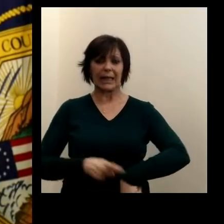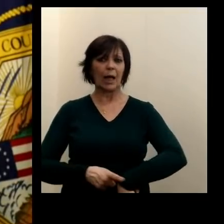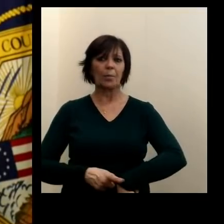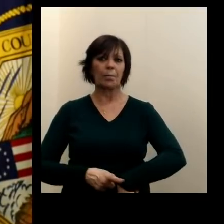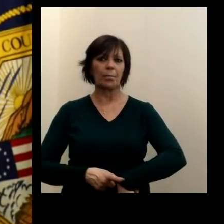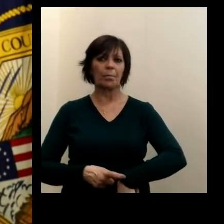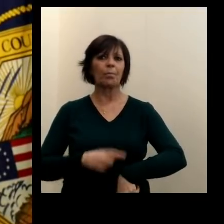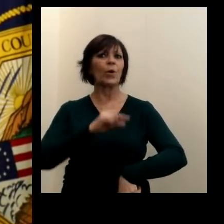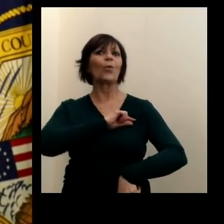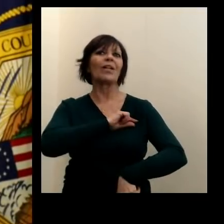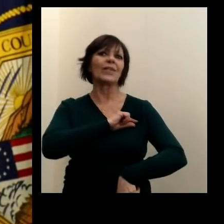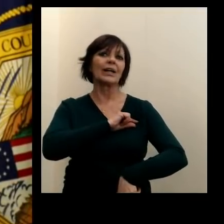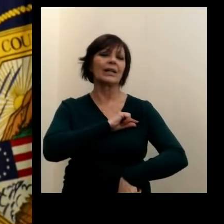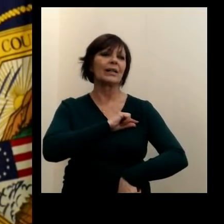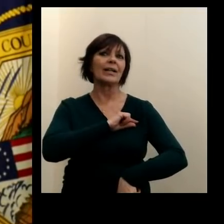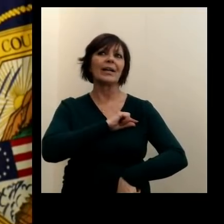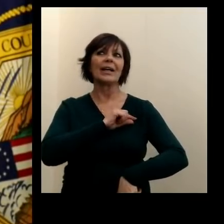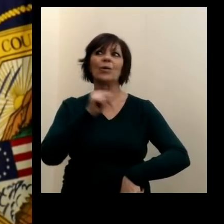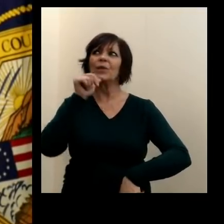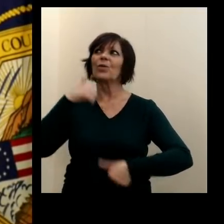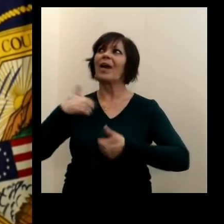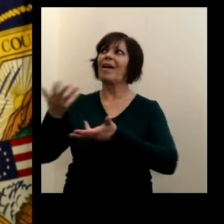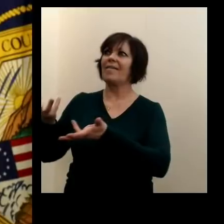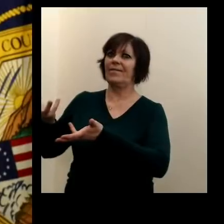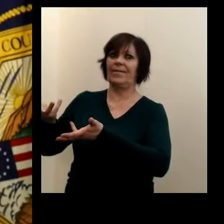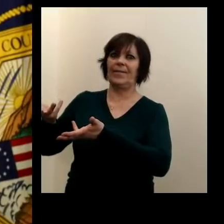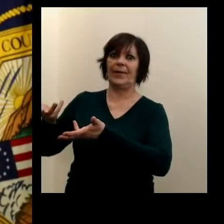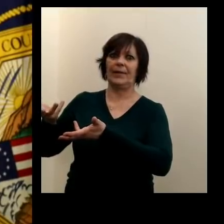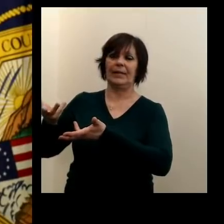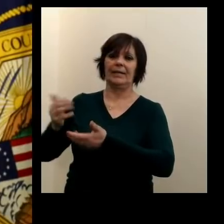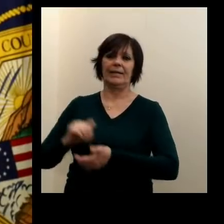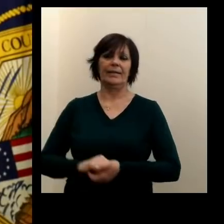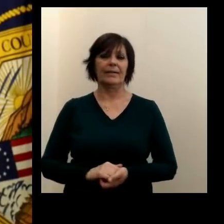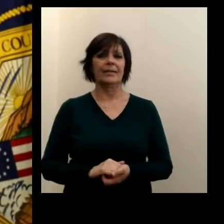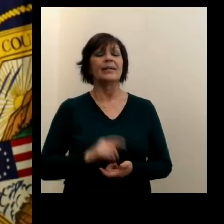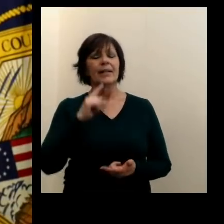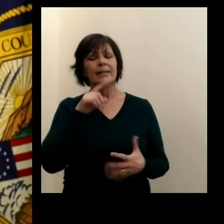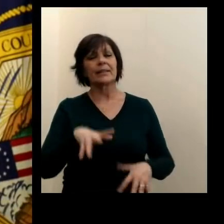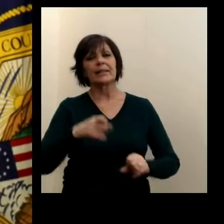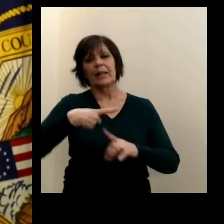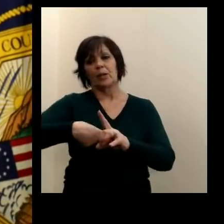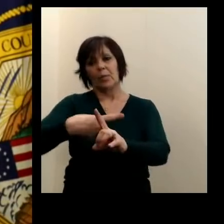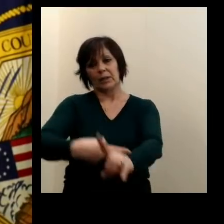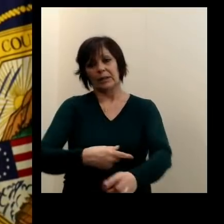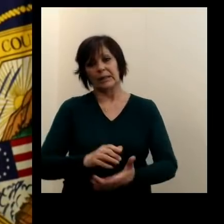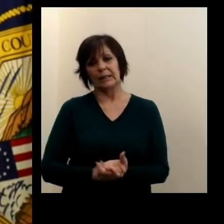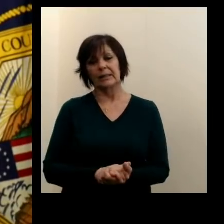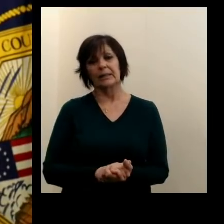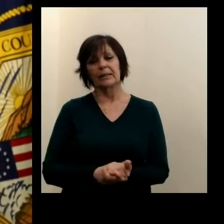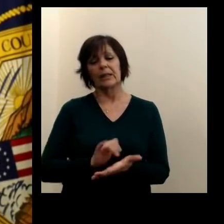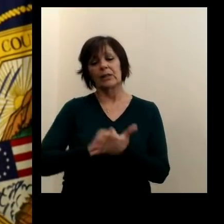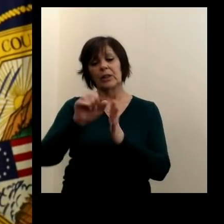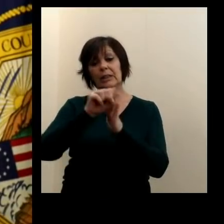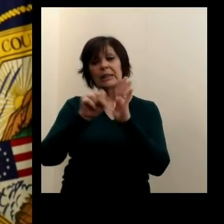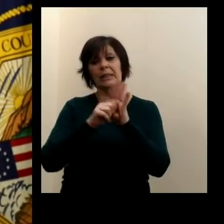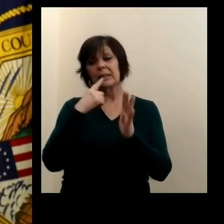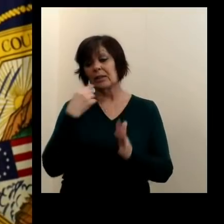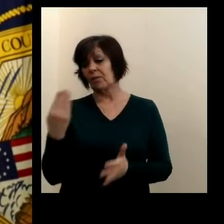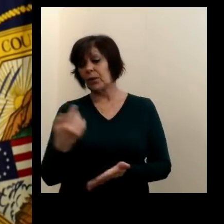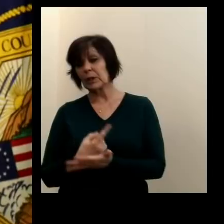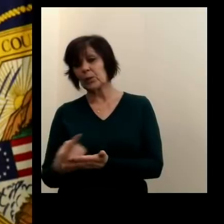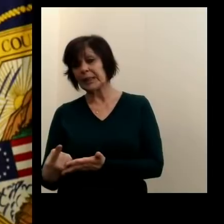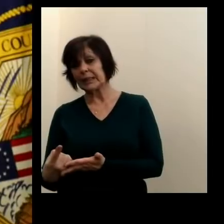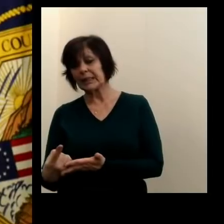are now eligible for the vaccine. And as has been noted repeatedly, it's going to take months. New York State said 14 weeks.